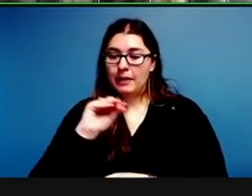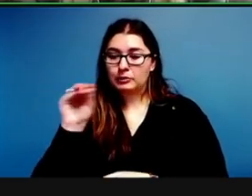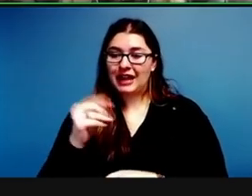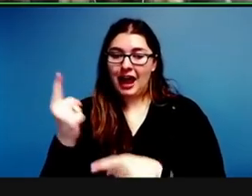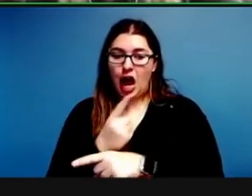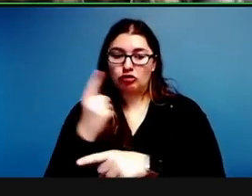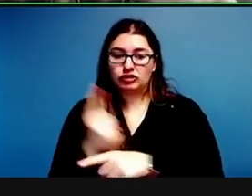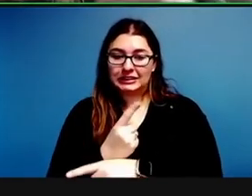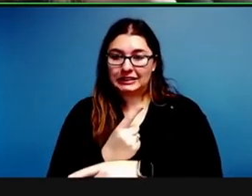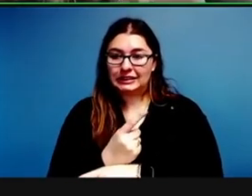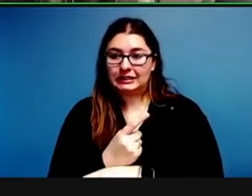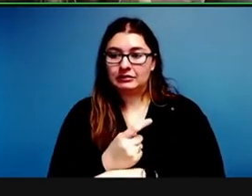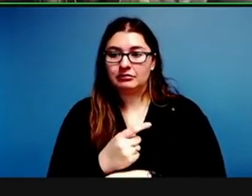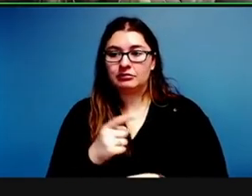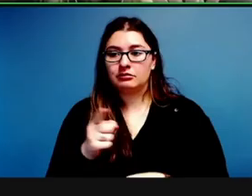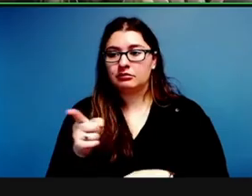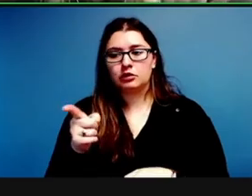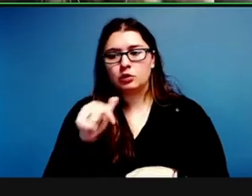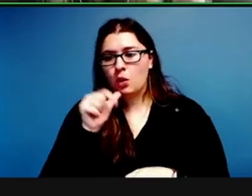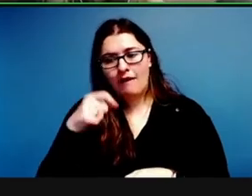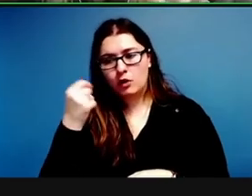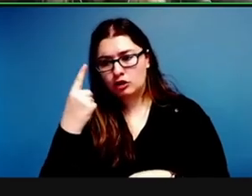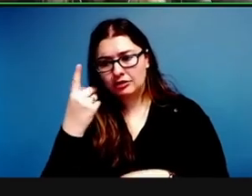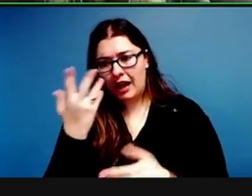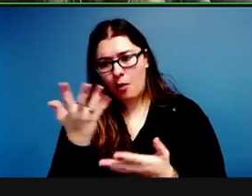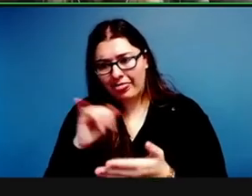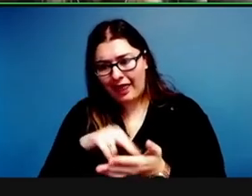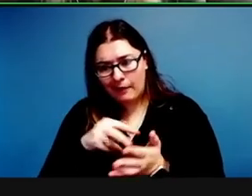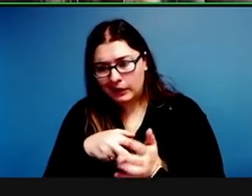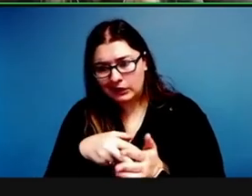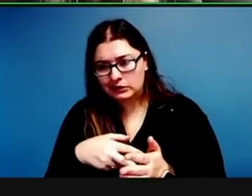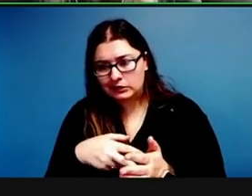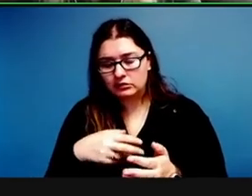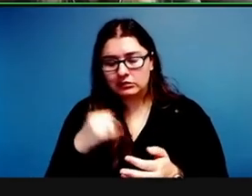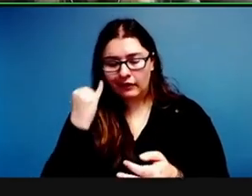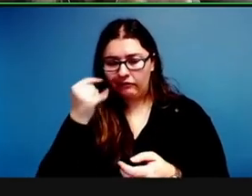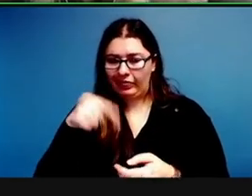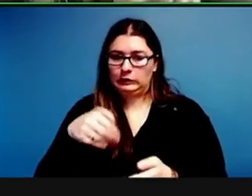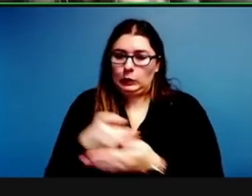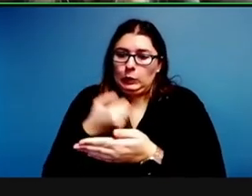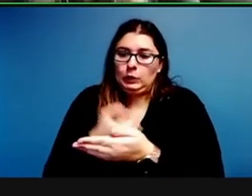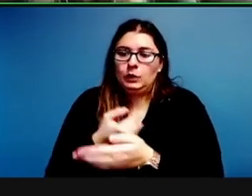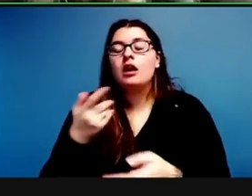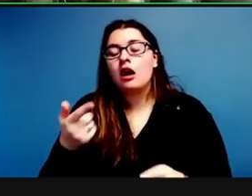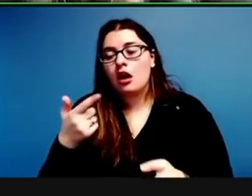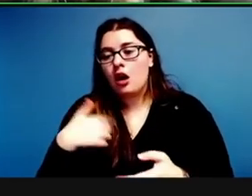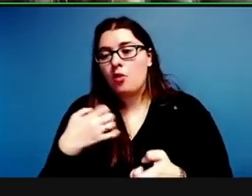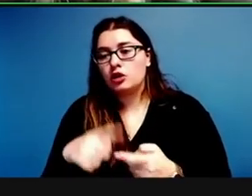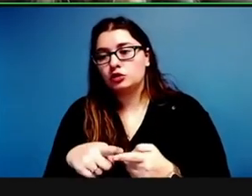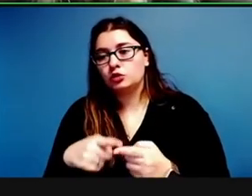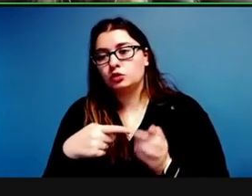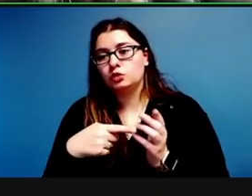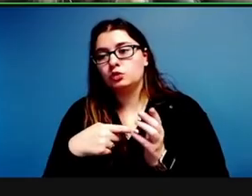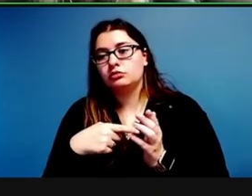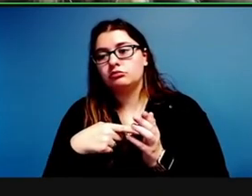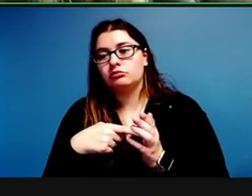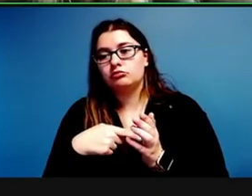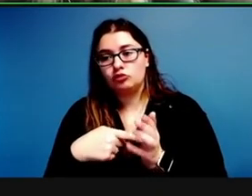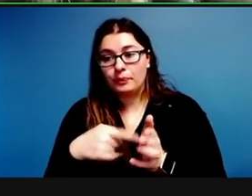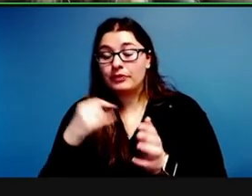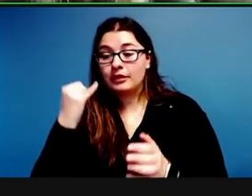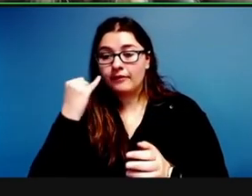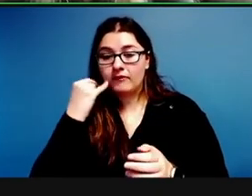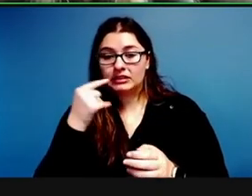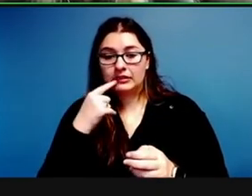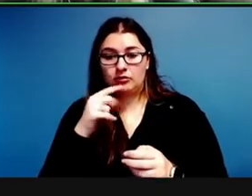80% accuracy. You don't have to understand what all of that means if all of this is new to you. What I want to point out is if you look to the